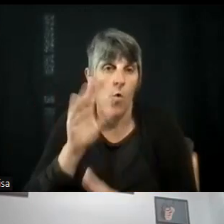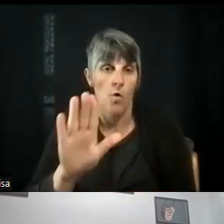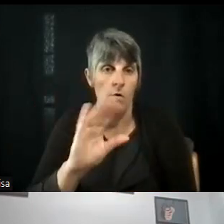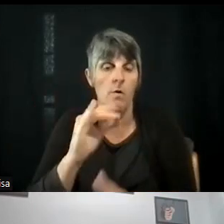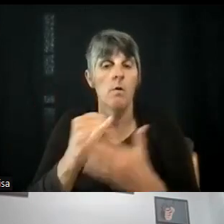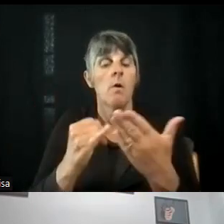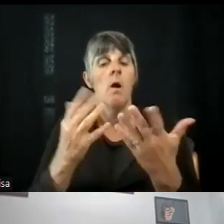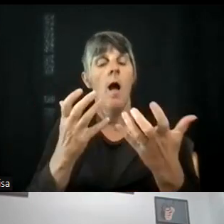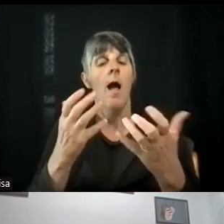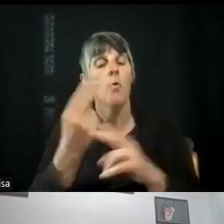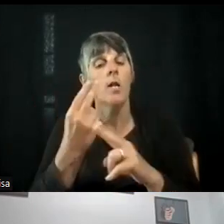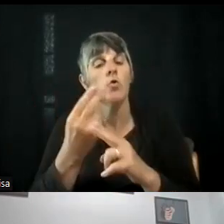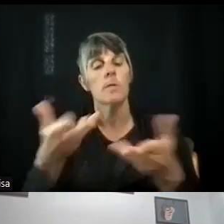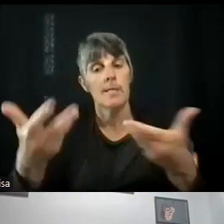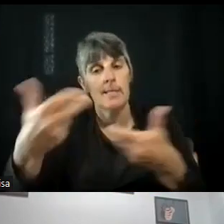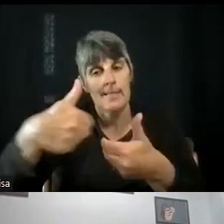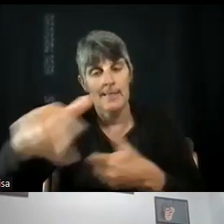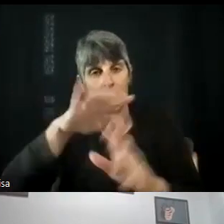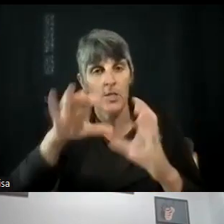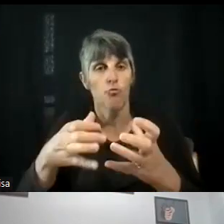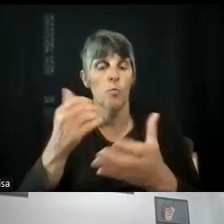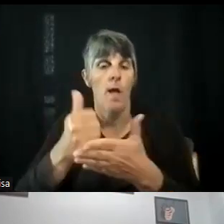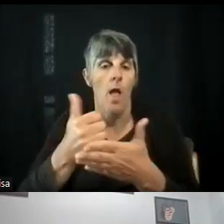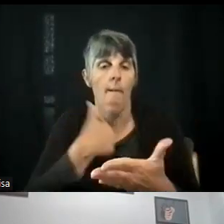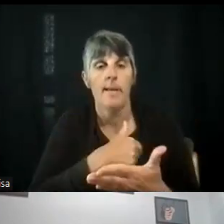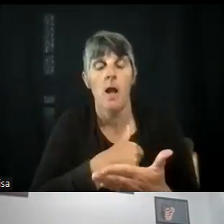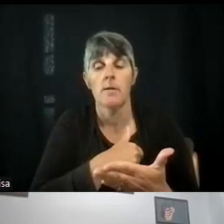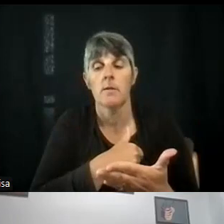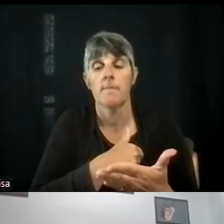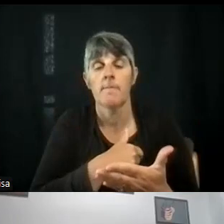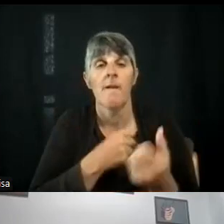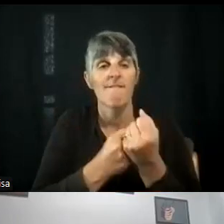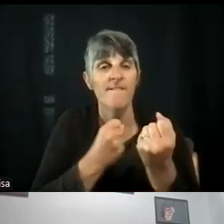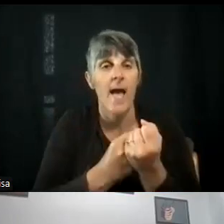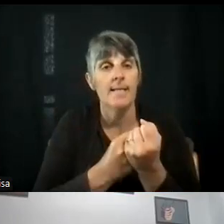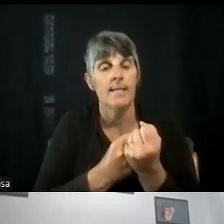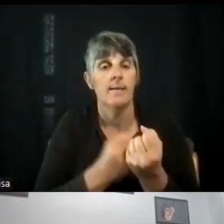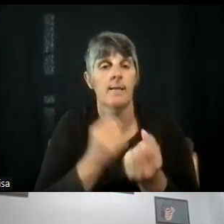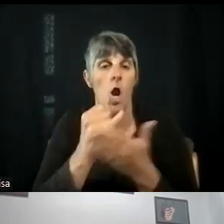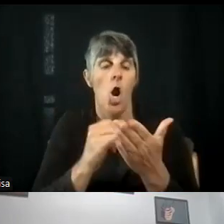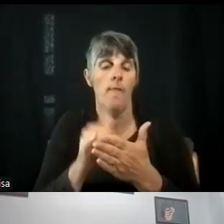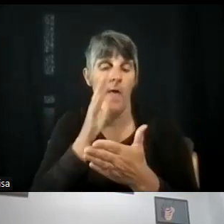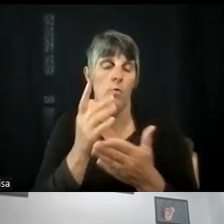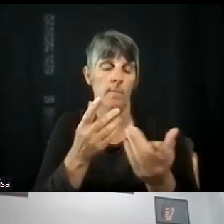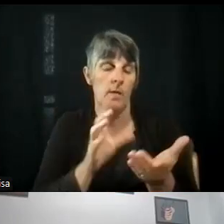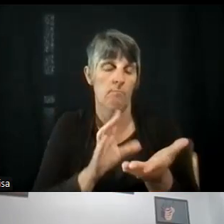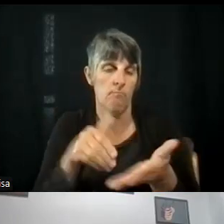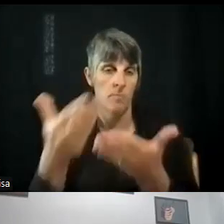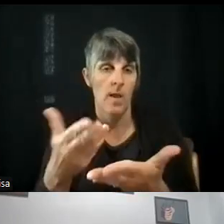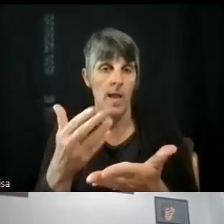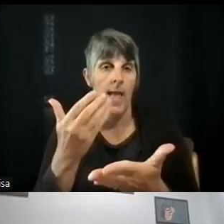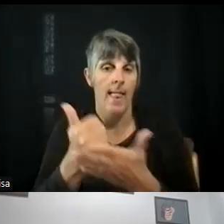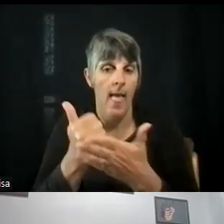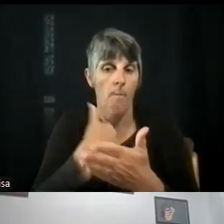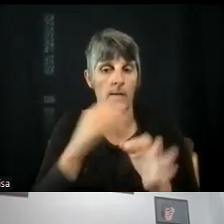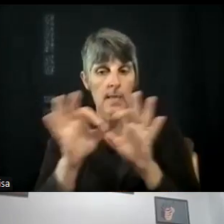would love to engage this group in helping us vet the art that's coming in and help us